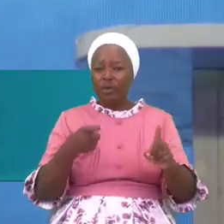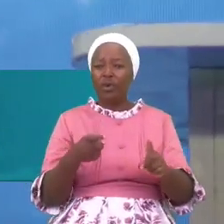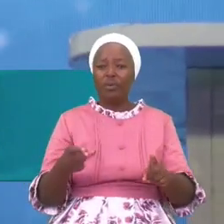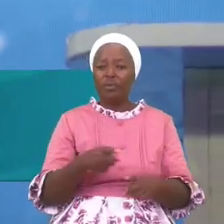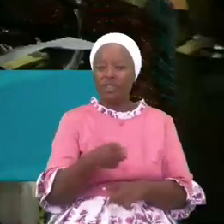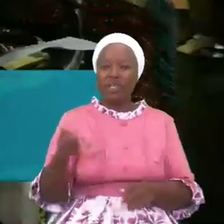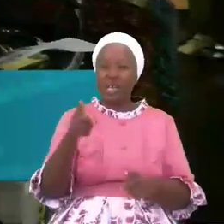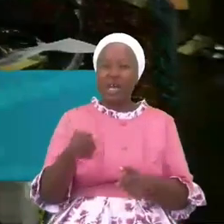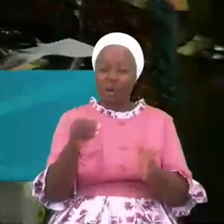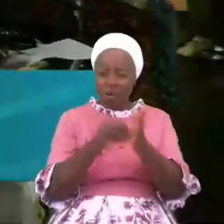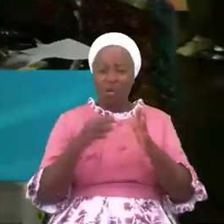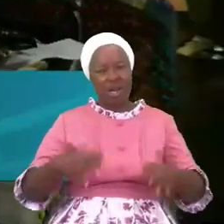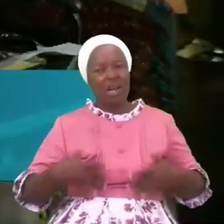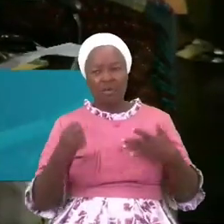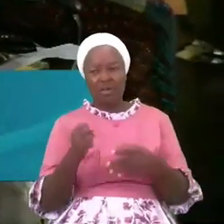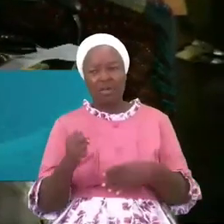blocked in Jesus' name.